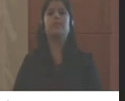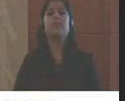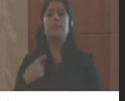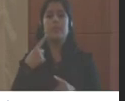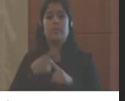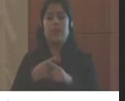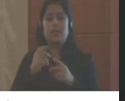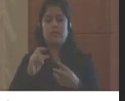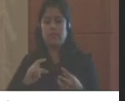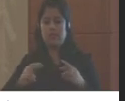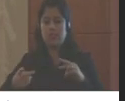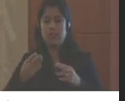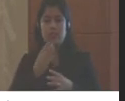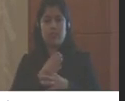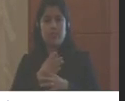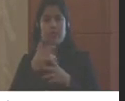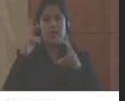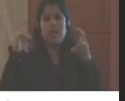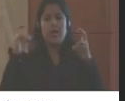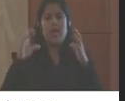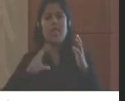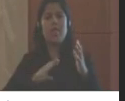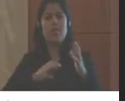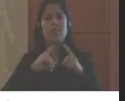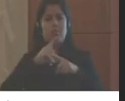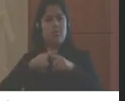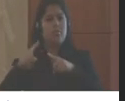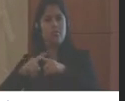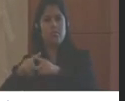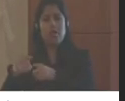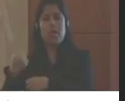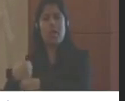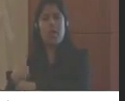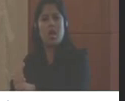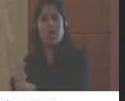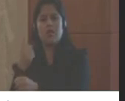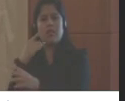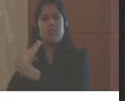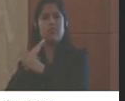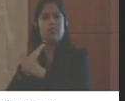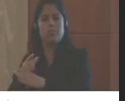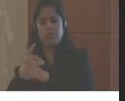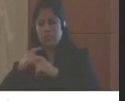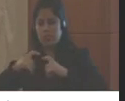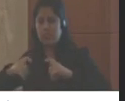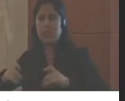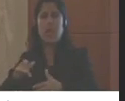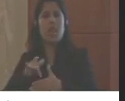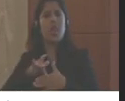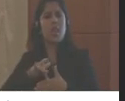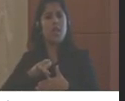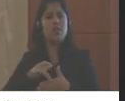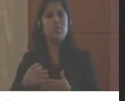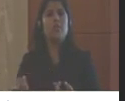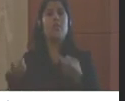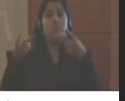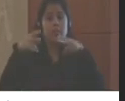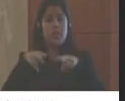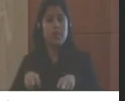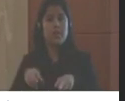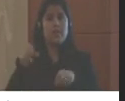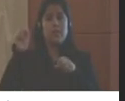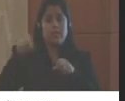territorial development. The Atlas should take the technology and apply it into actions